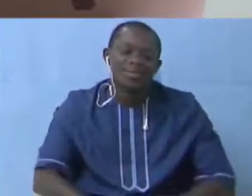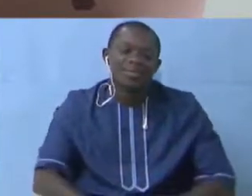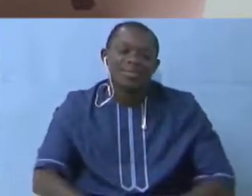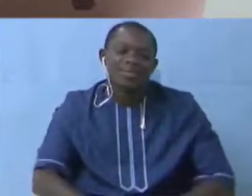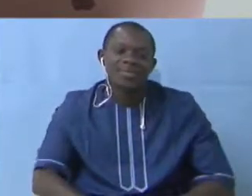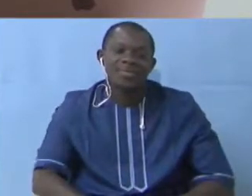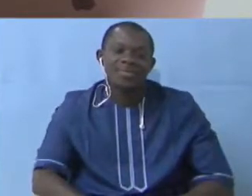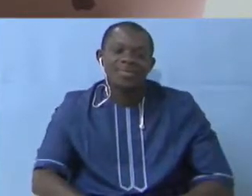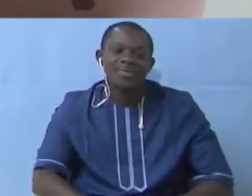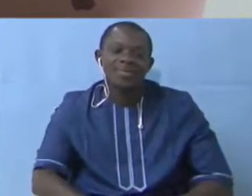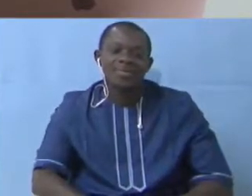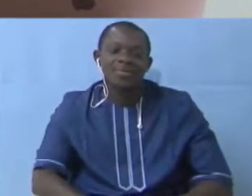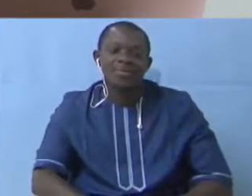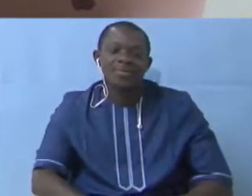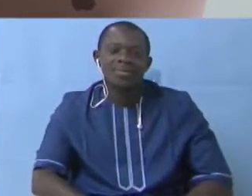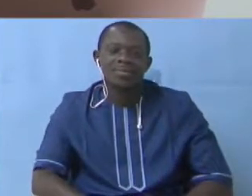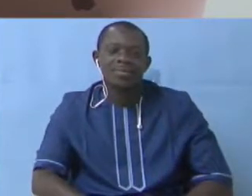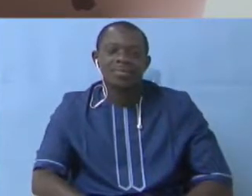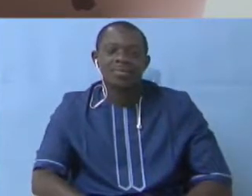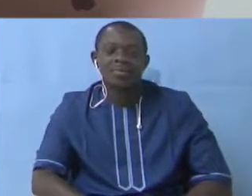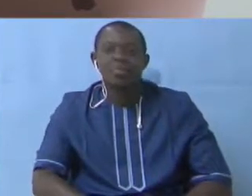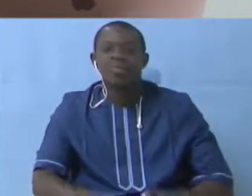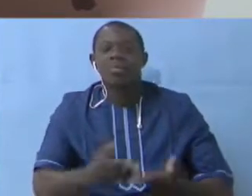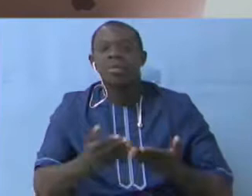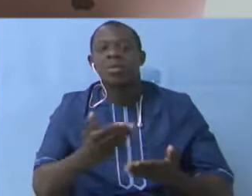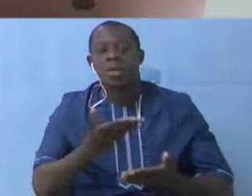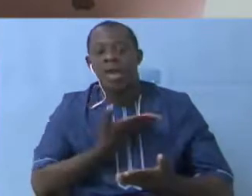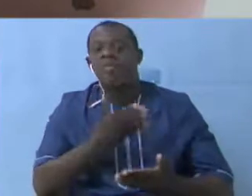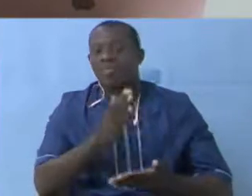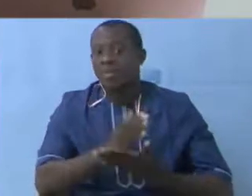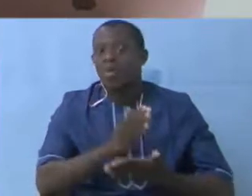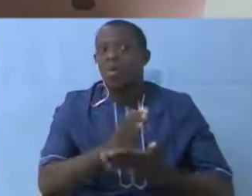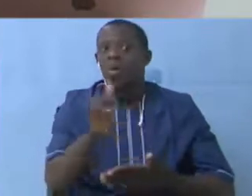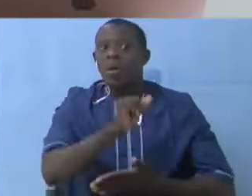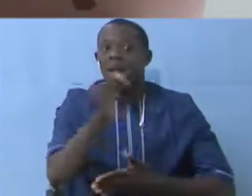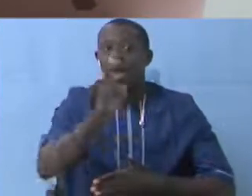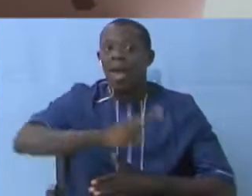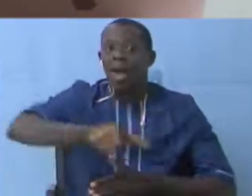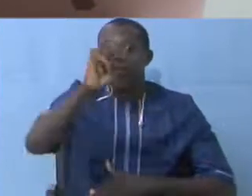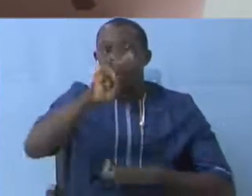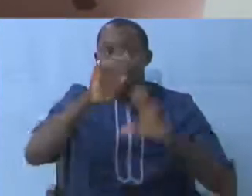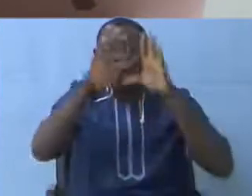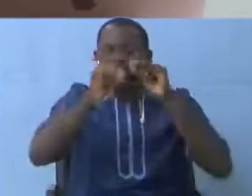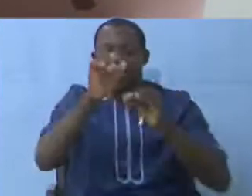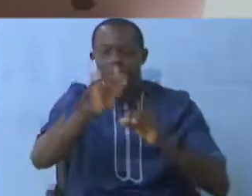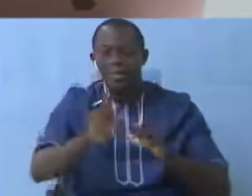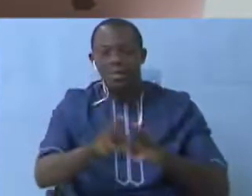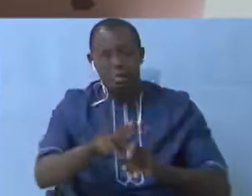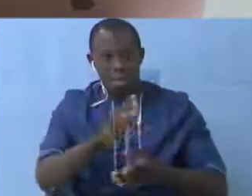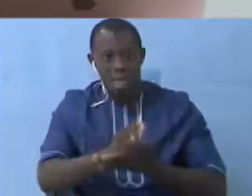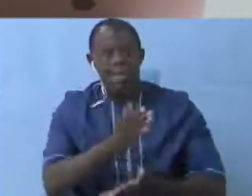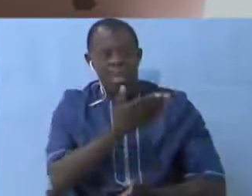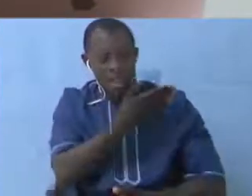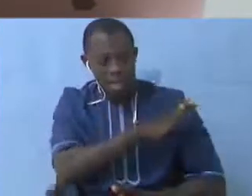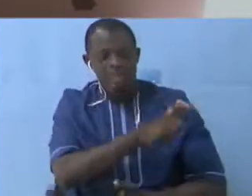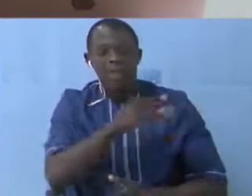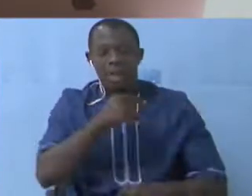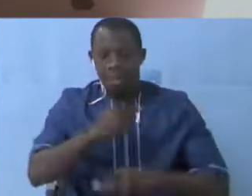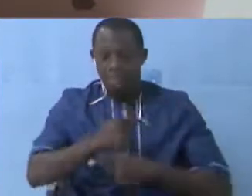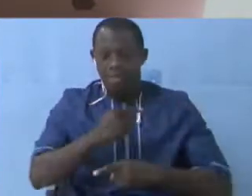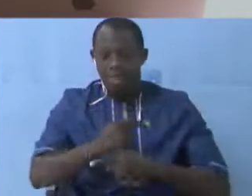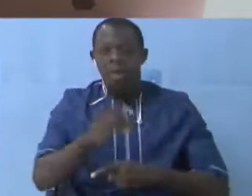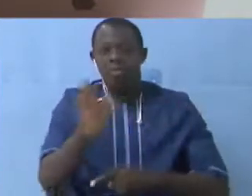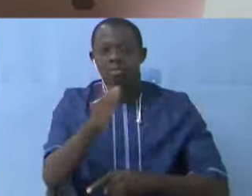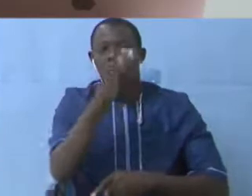Apart from that, we had other high officials who did leave the jurisdiction to go to Senegal. Loolu sax am na yeneeni